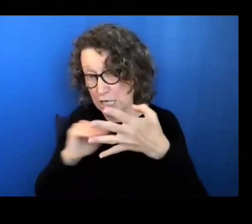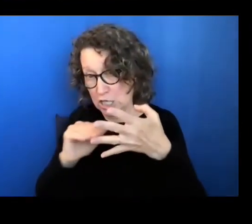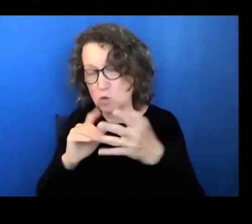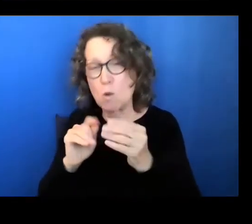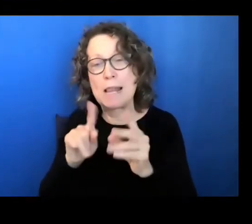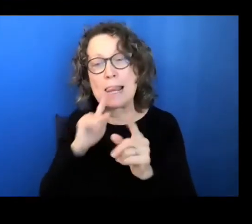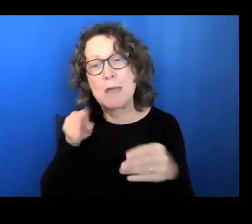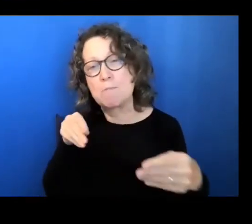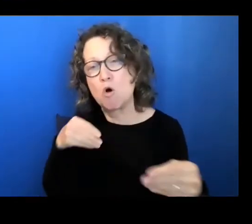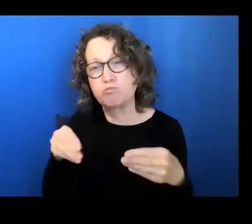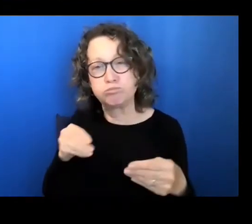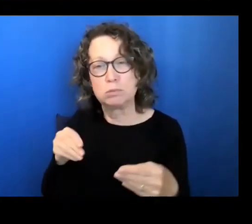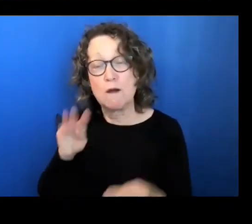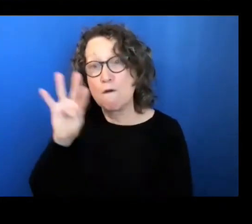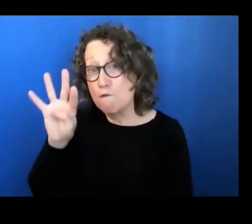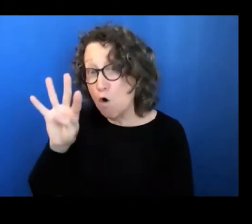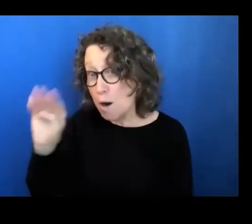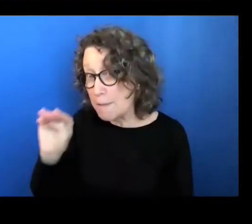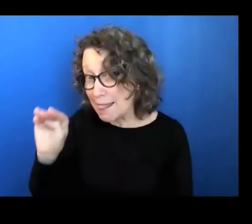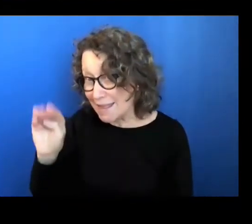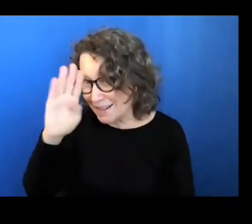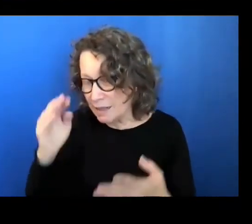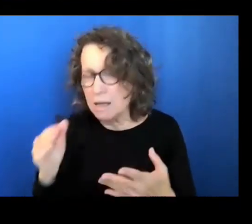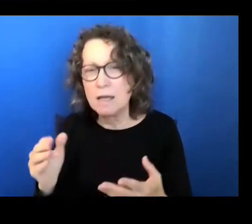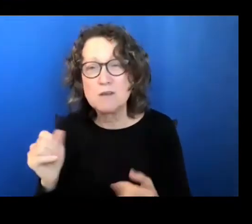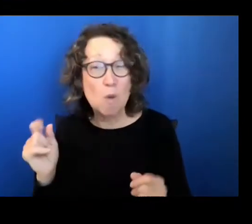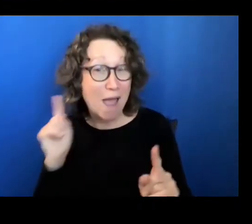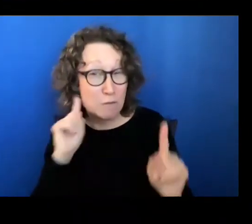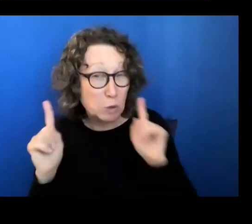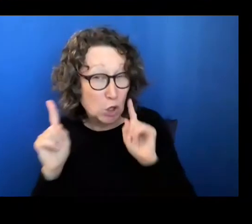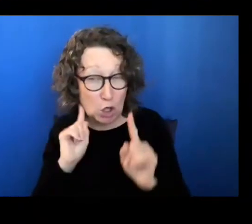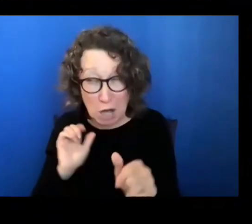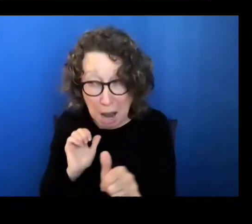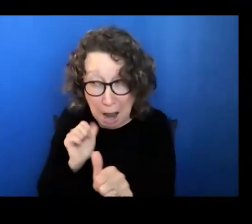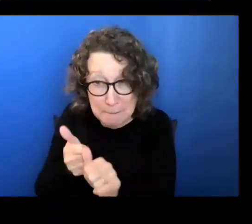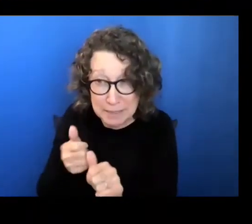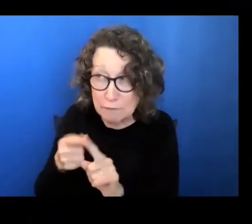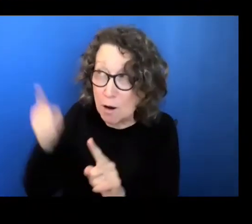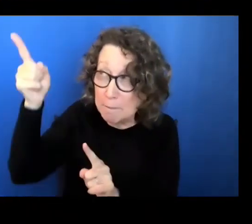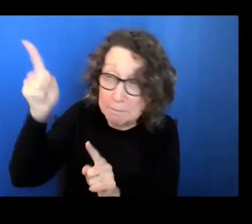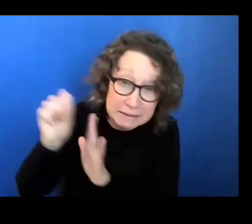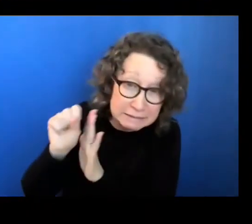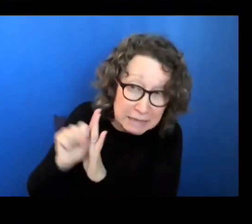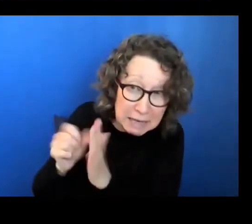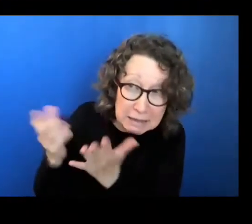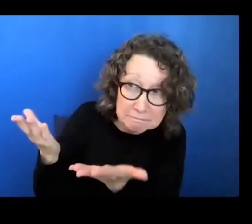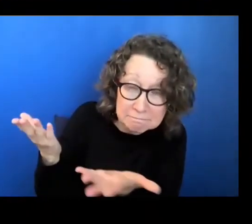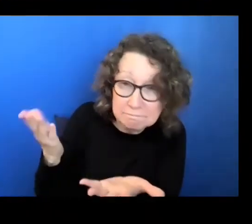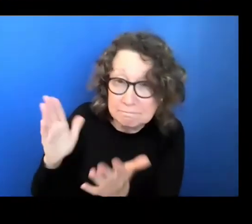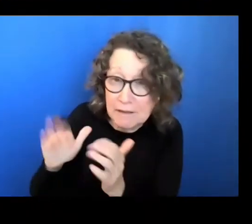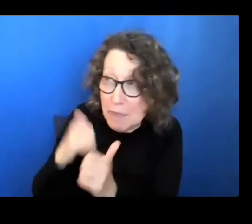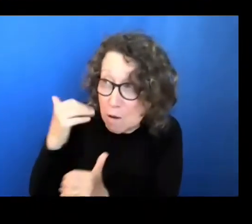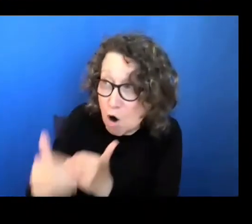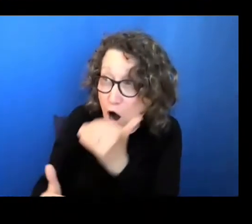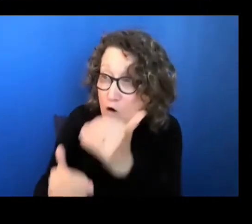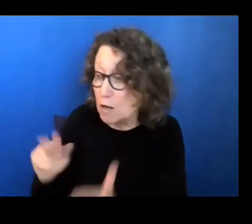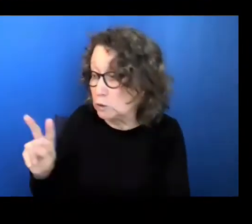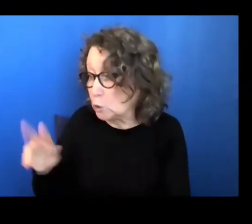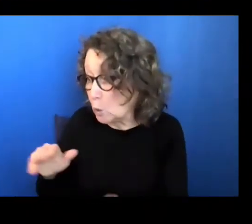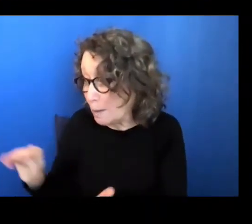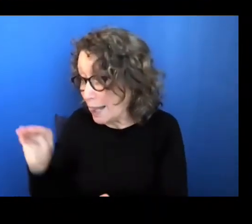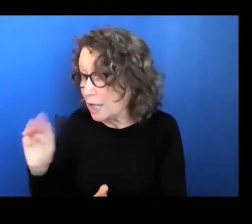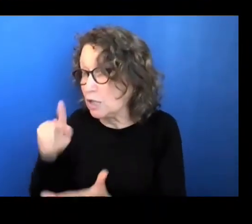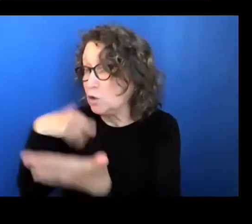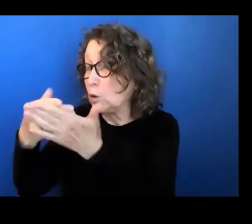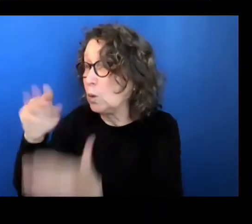little looser once we reach 4 million. And I was just wondering if you've heard any, update from the state as to how their progress towards that goal is going, because I haven't